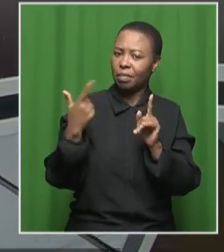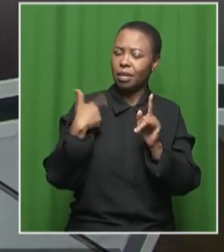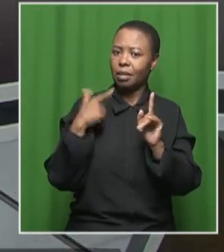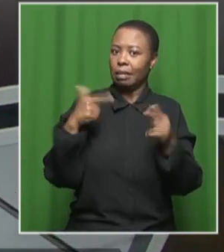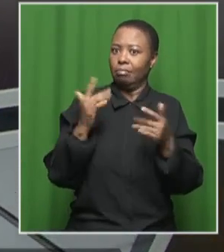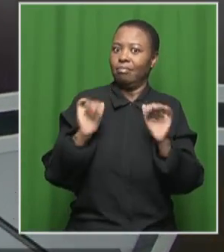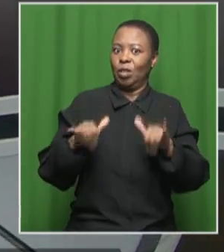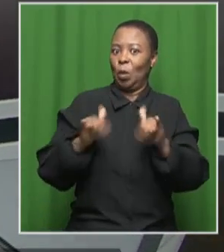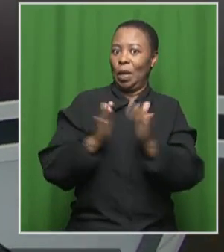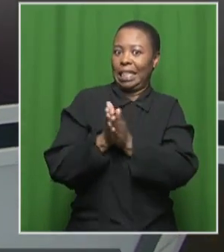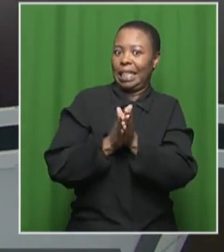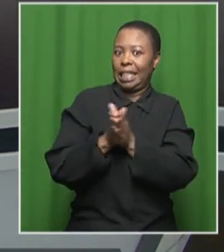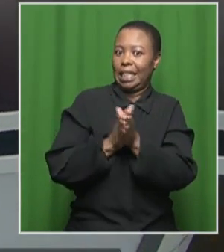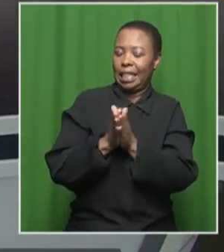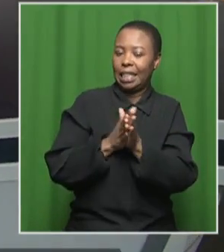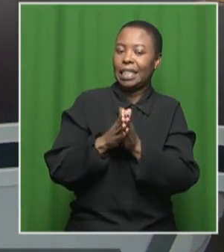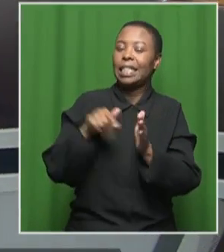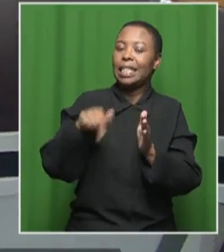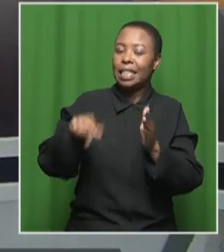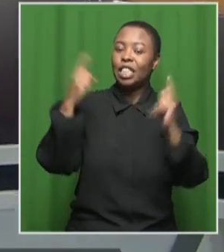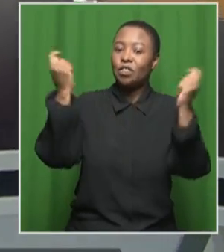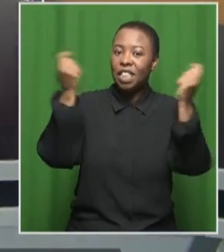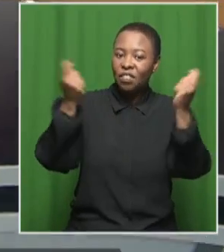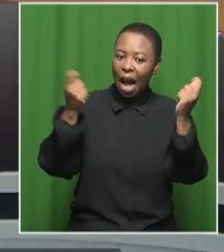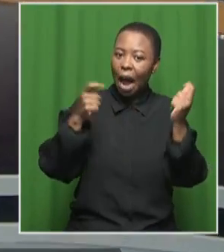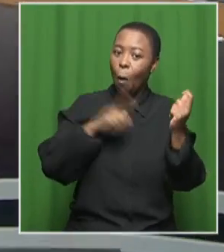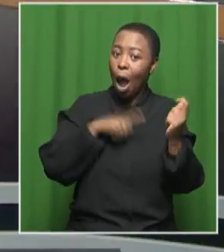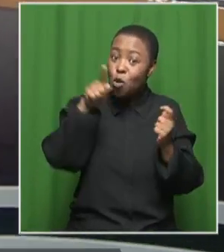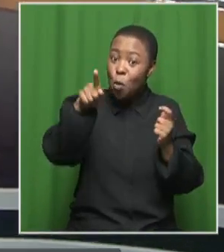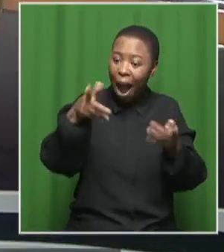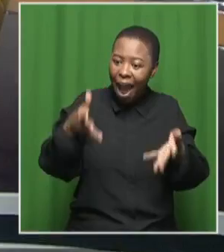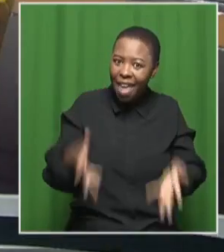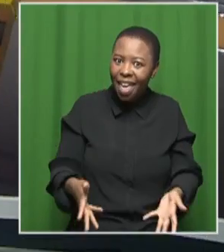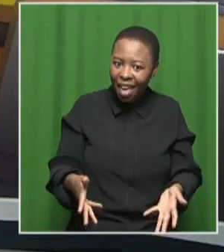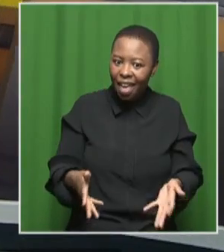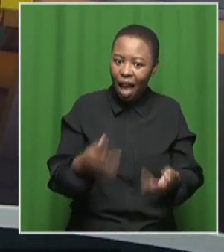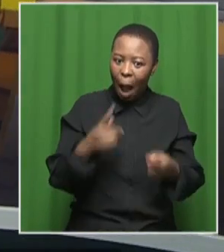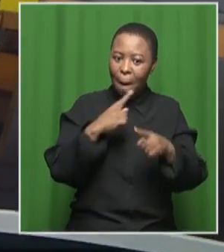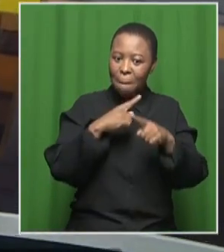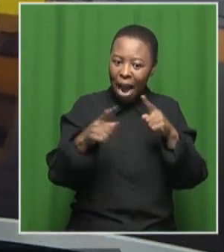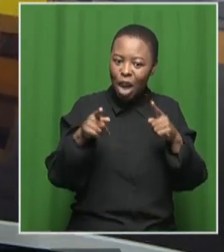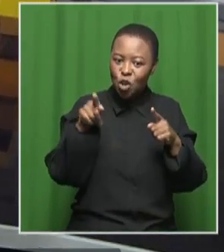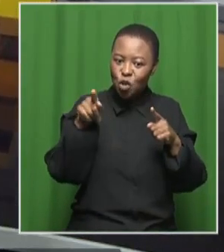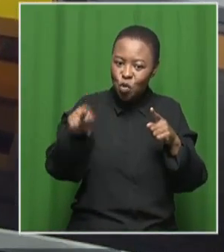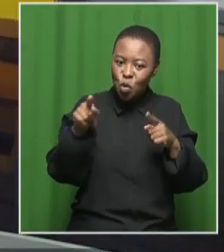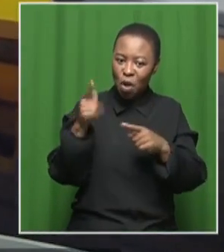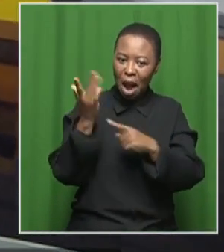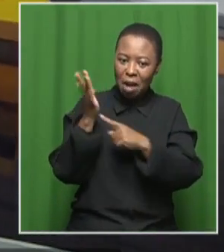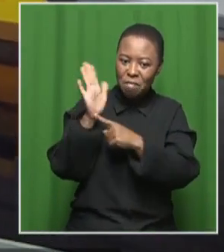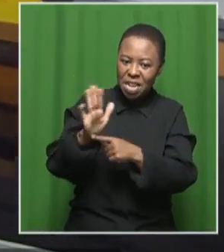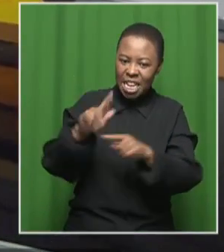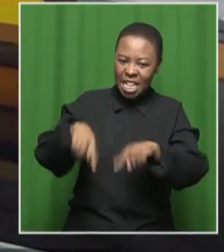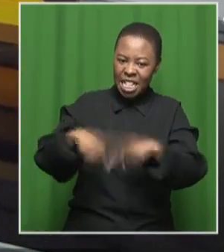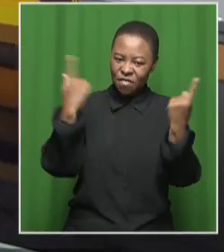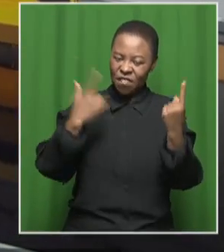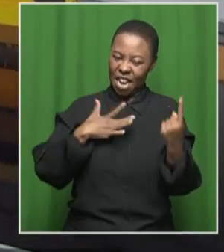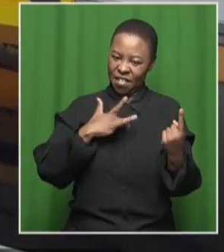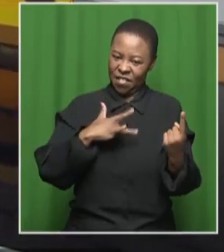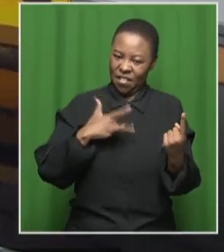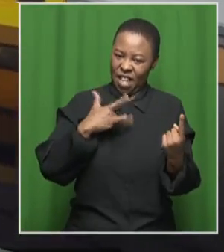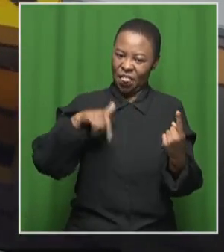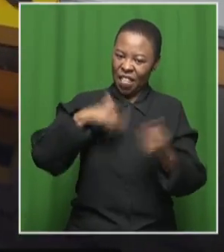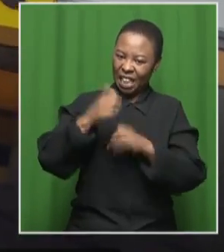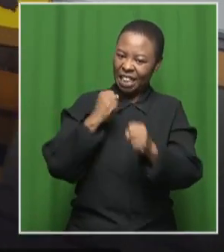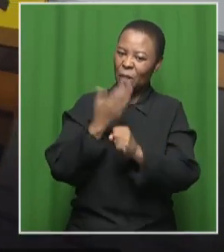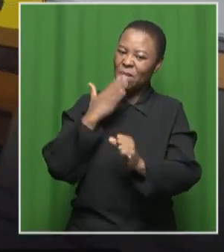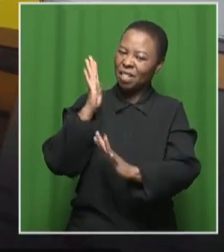about this festival coming up, it's the fact that you are here, but you're reigniting it and giving a very different feel to it this year. Talk